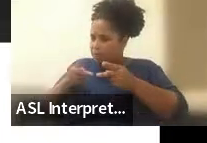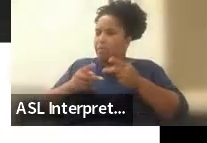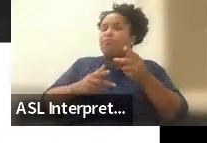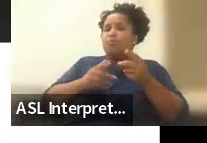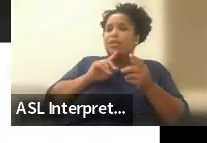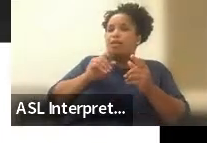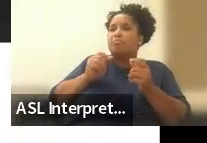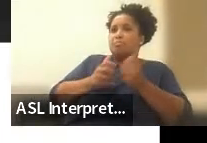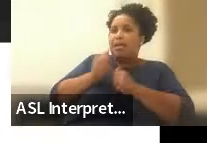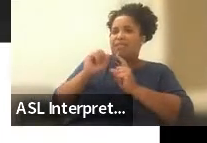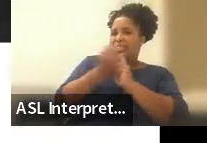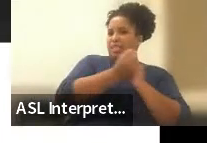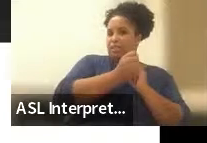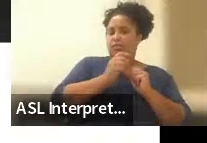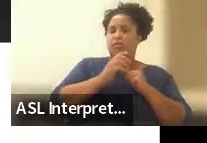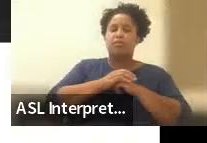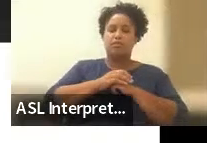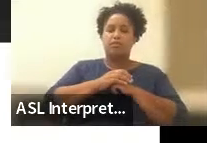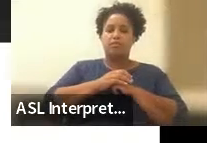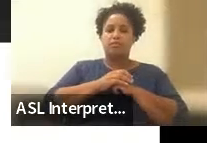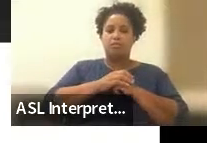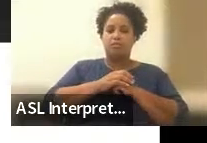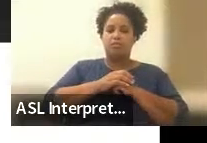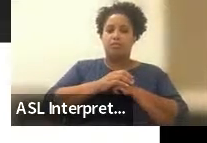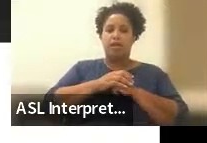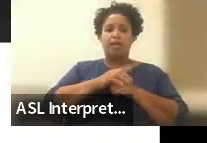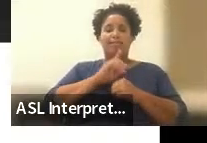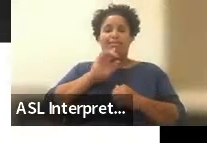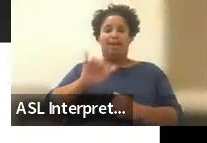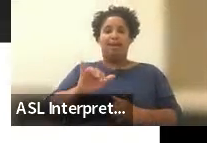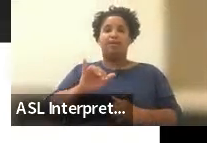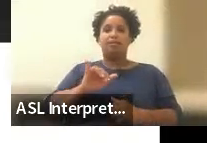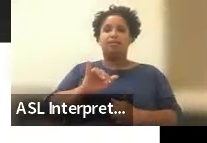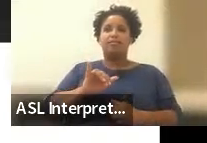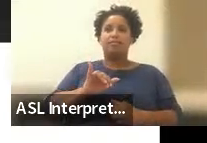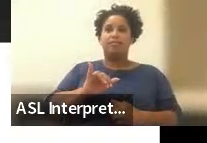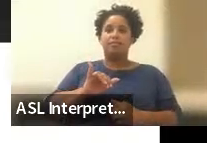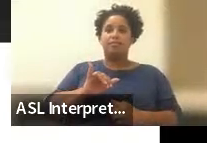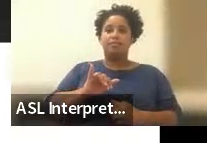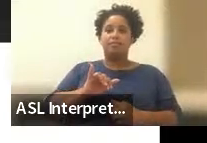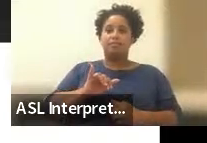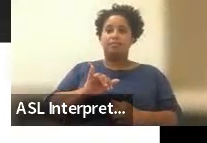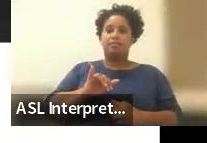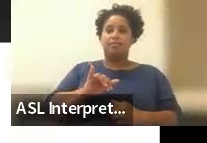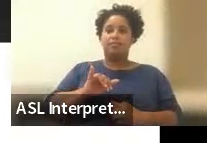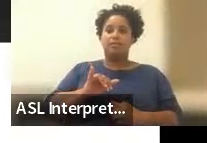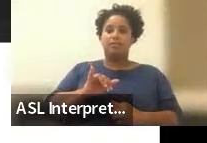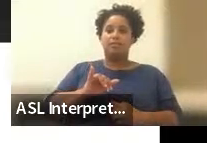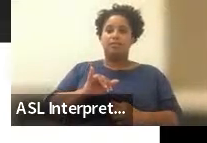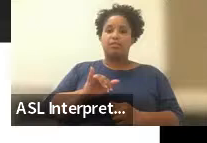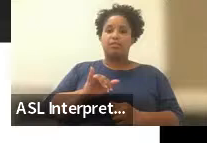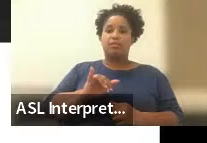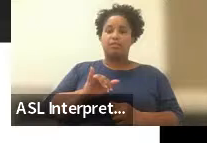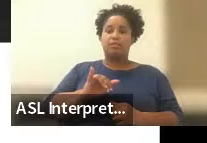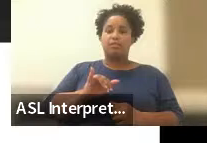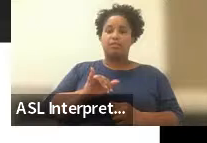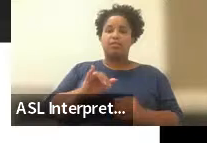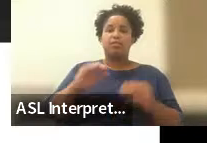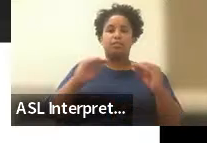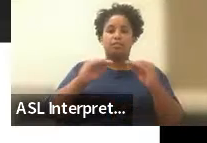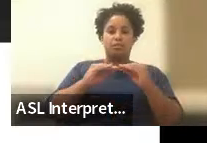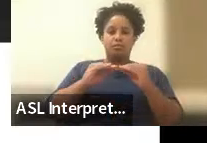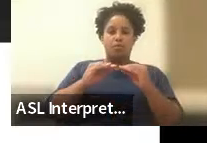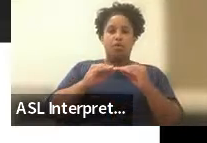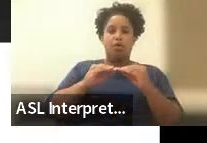And that is certainly, I think, more stringent than what you see in a lot of places. So,